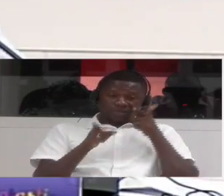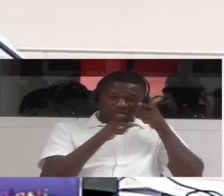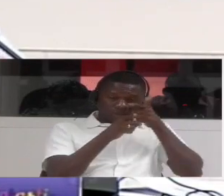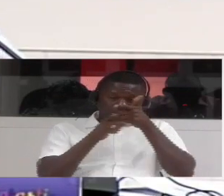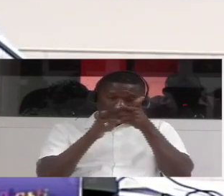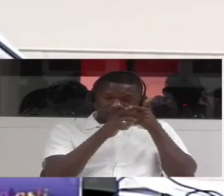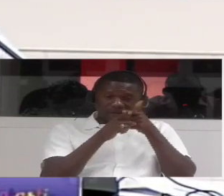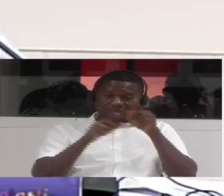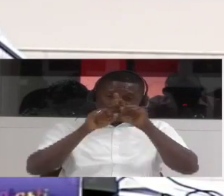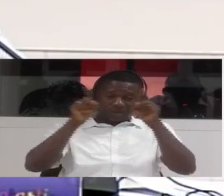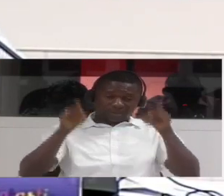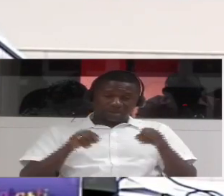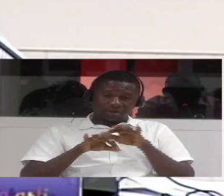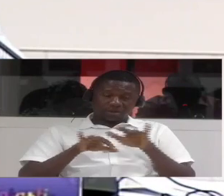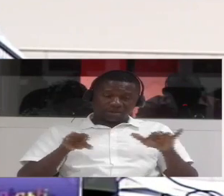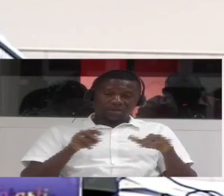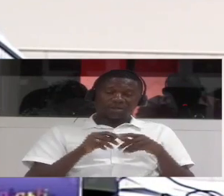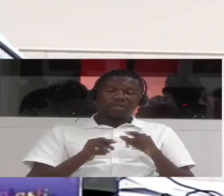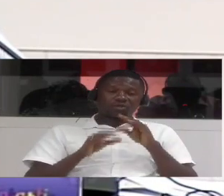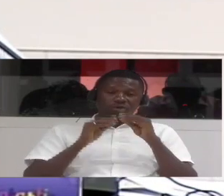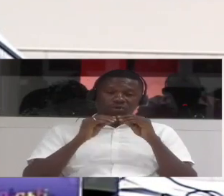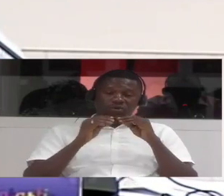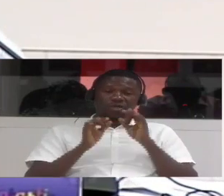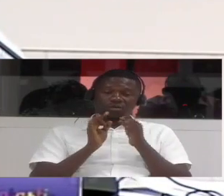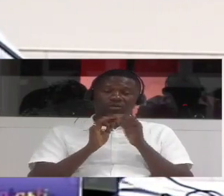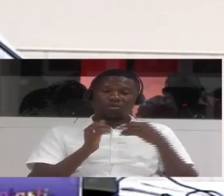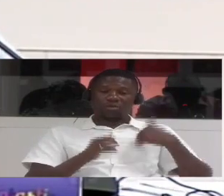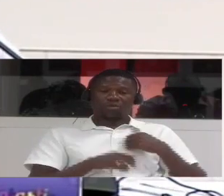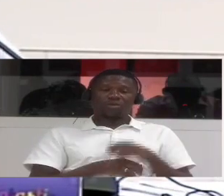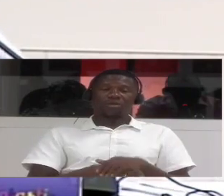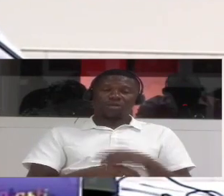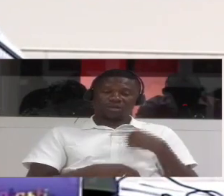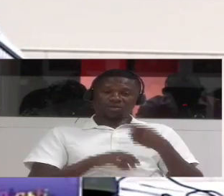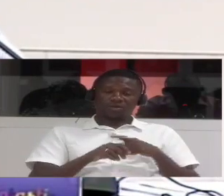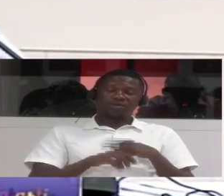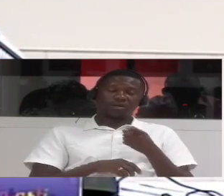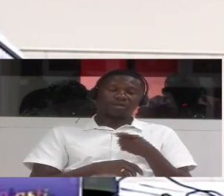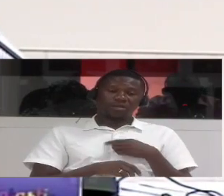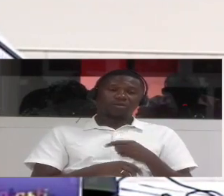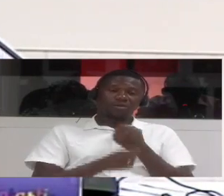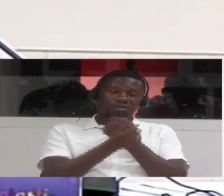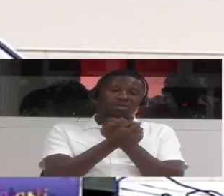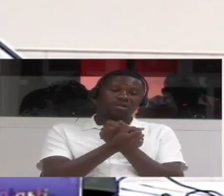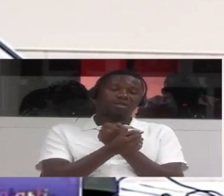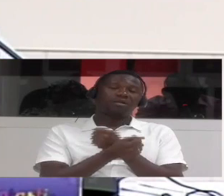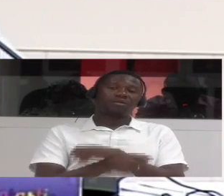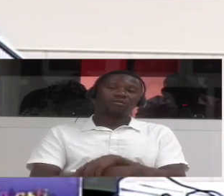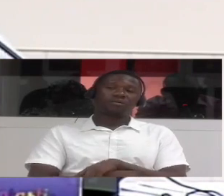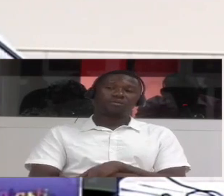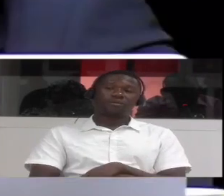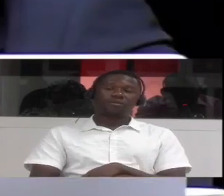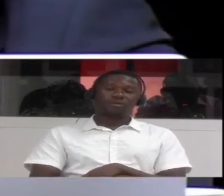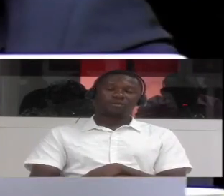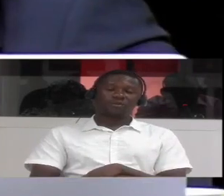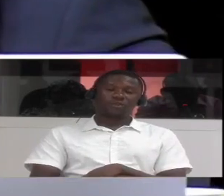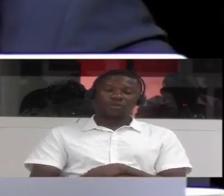people. And as a result of that, he was detained, arrested, yeah. You talked to Panderimba,